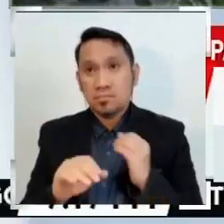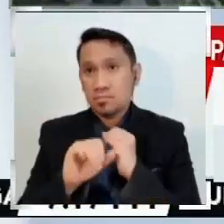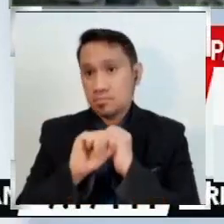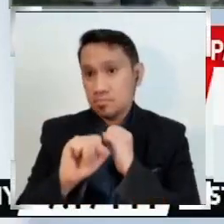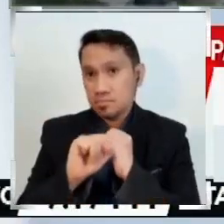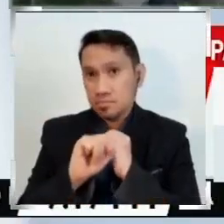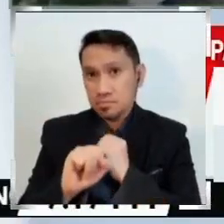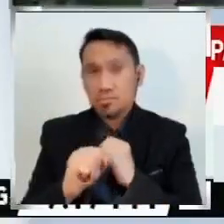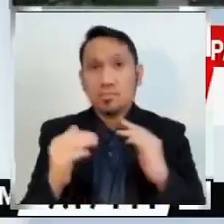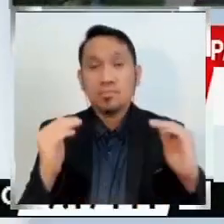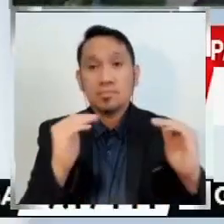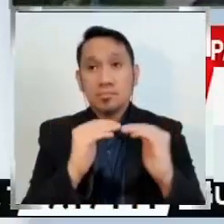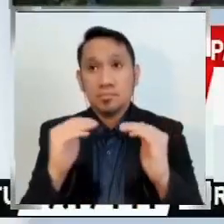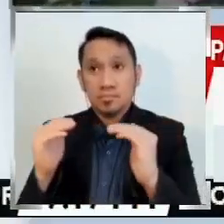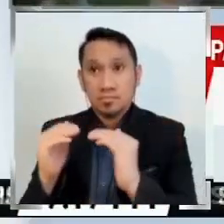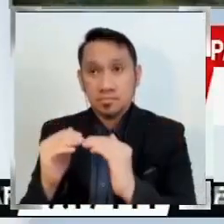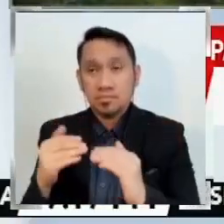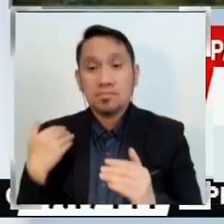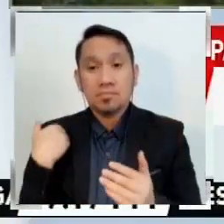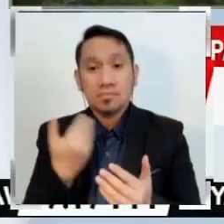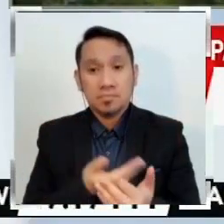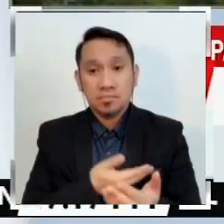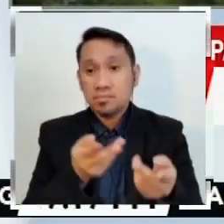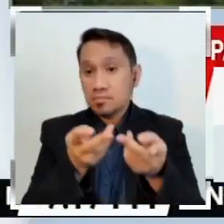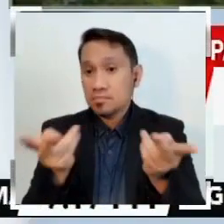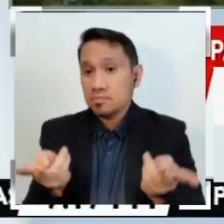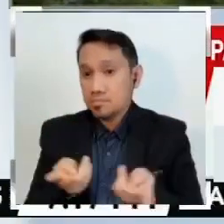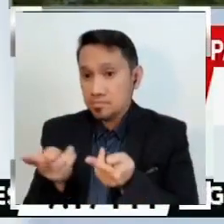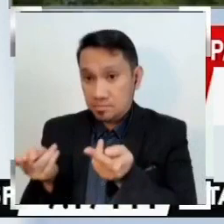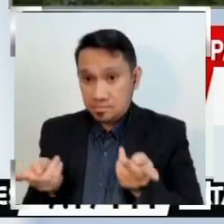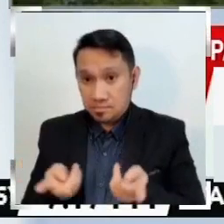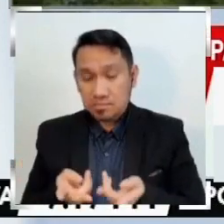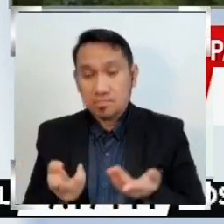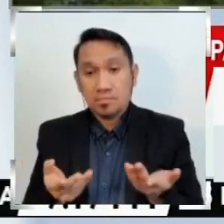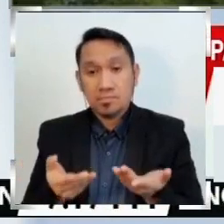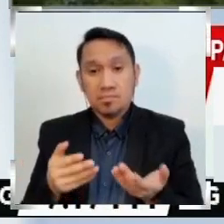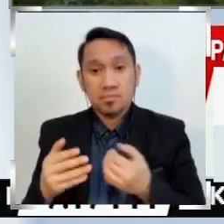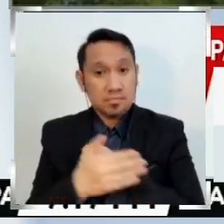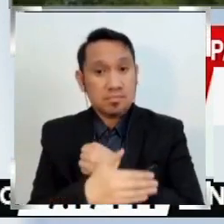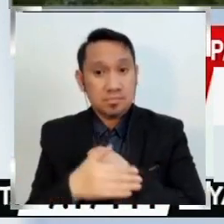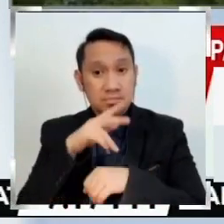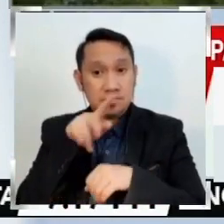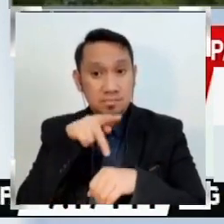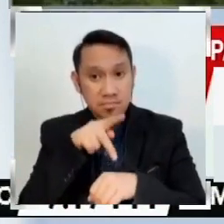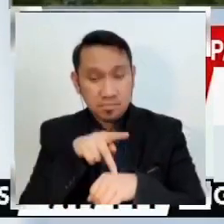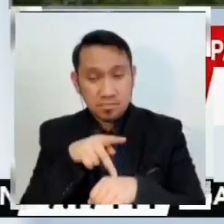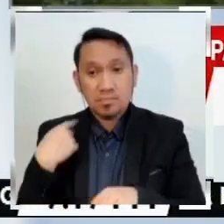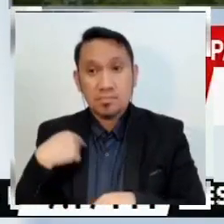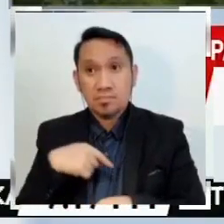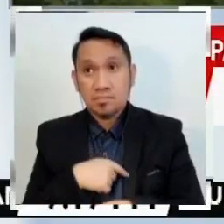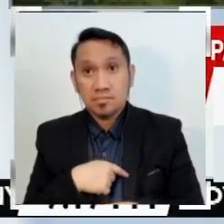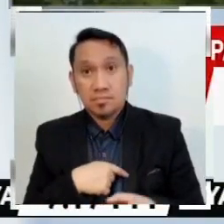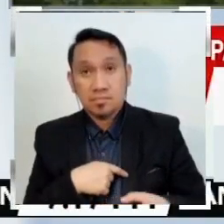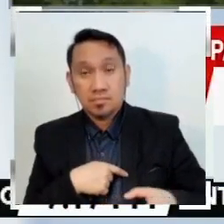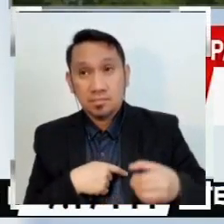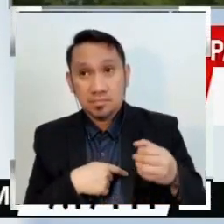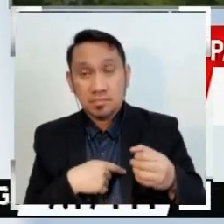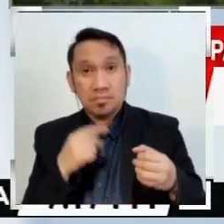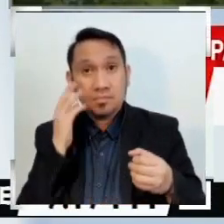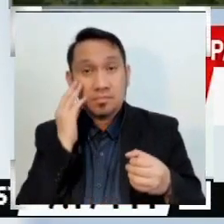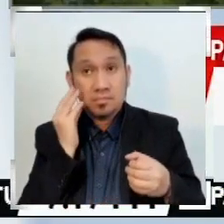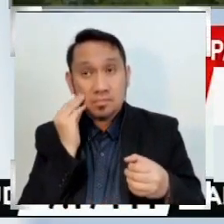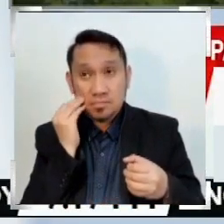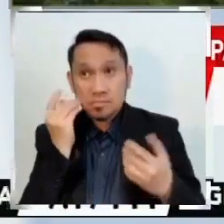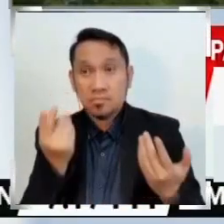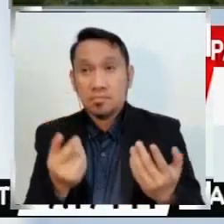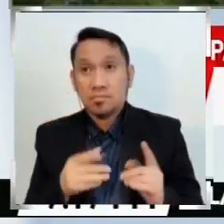equally our destinations in the country. We in fact are holding the Philippine Experience Heritage Culture